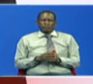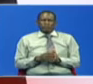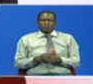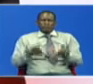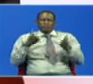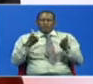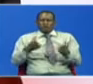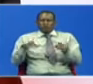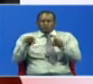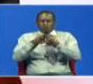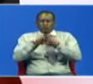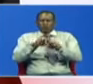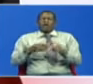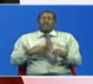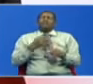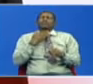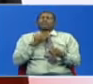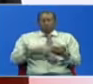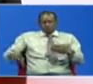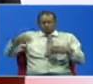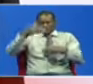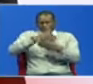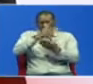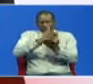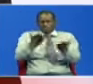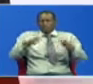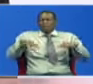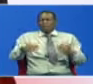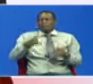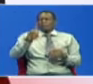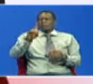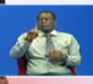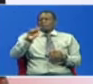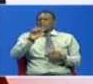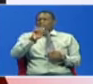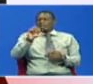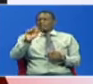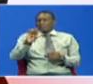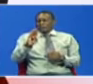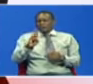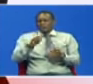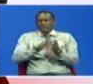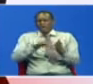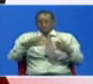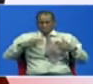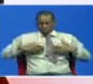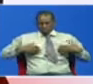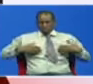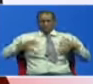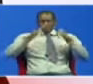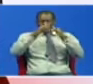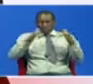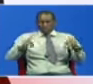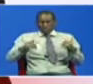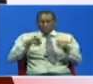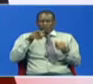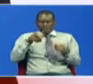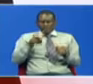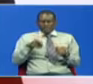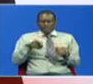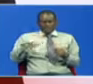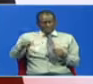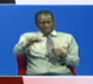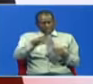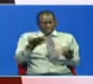Let me also further add something about the Dadaab and other refugee camps. Of course, these were areas that we picked